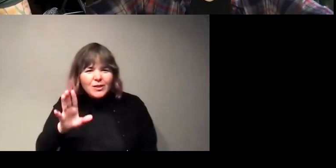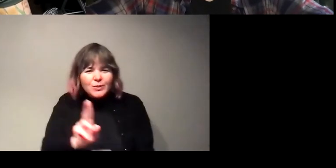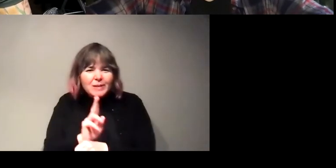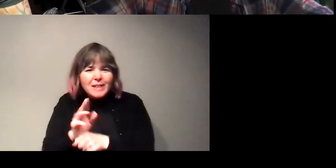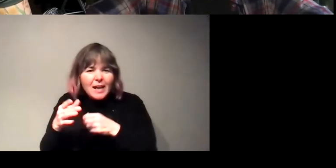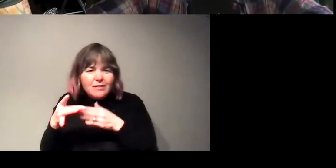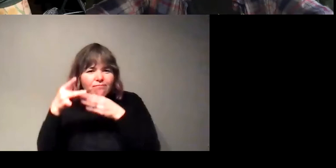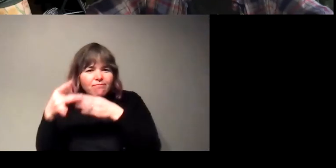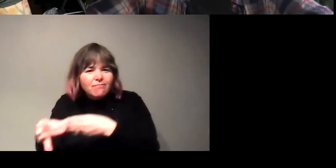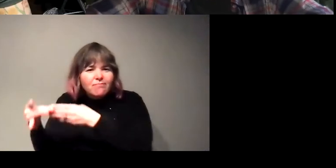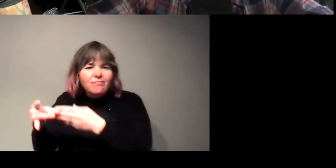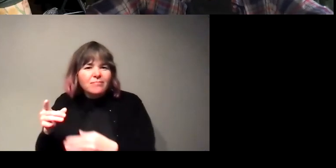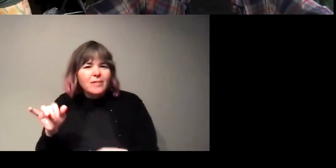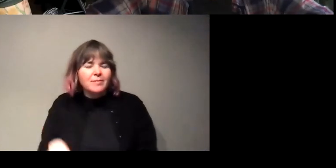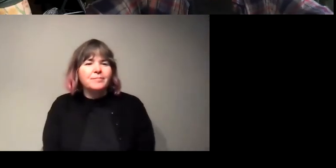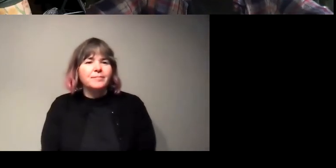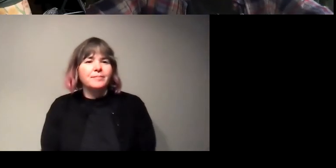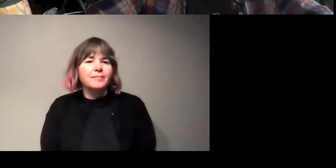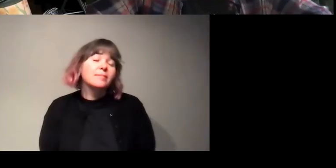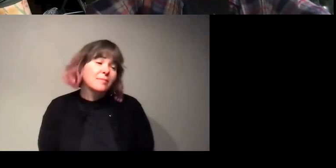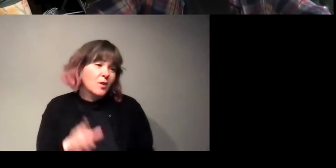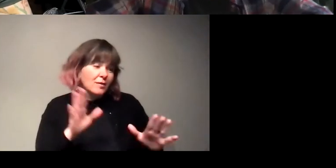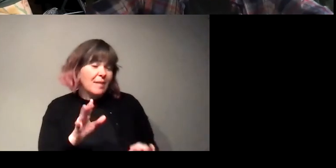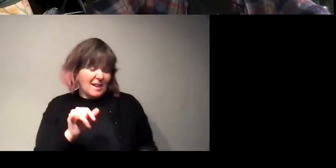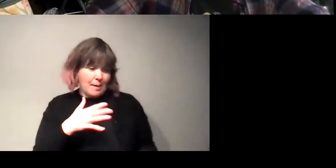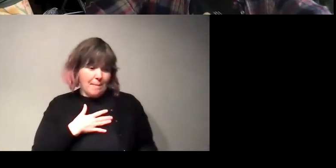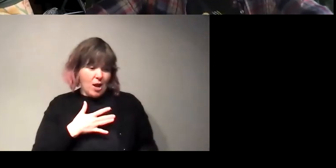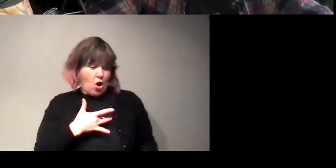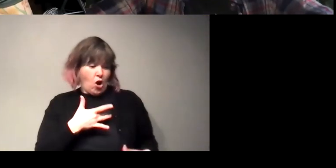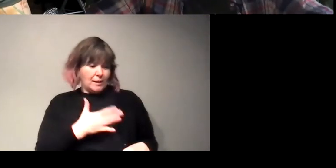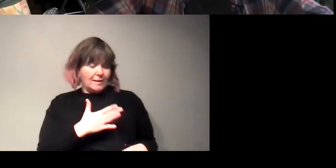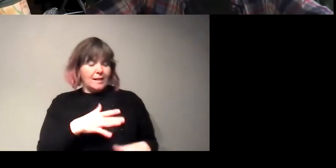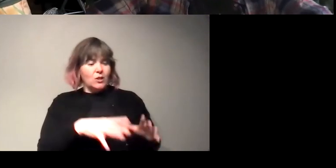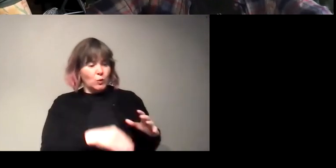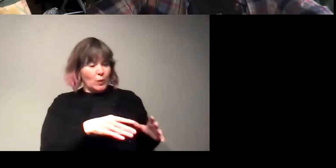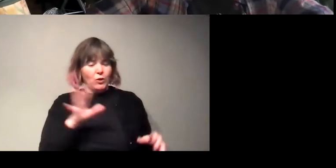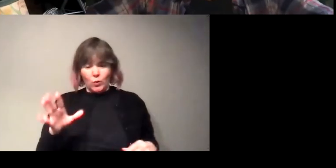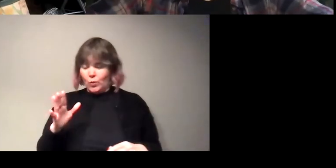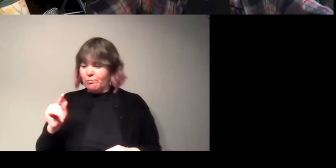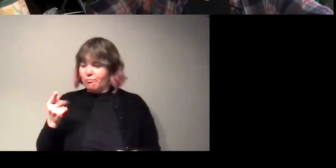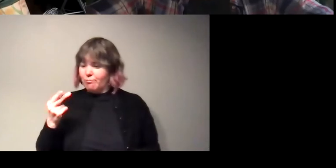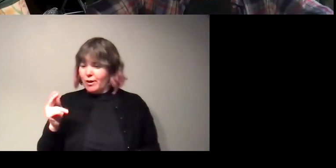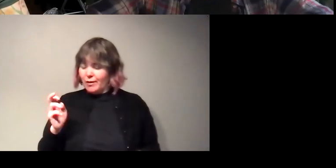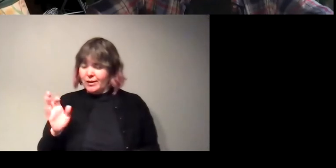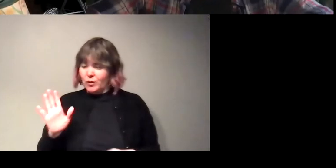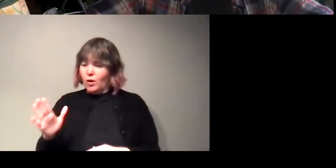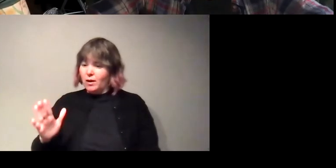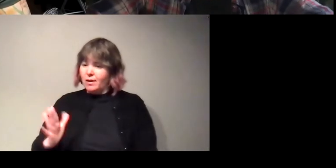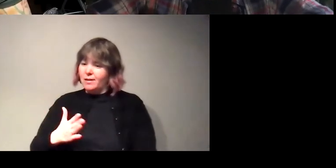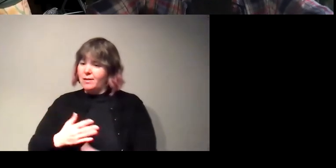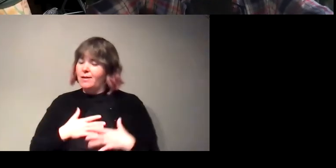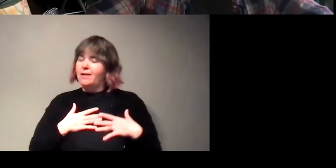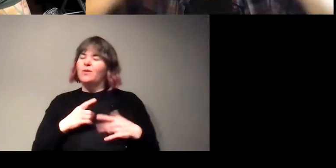point. Awesome. Yeah, squids is what made my heart sing. Prairies is what made your heart sing. It's different for everybody. And